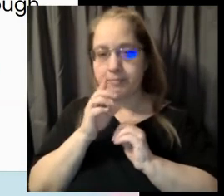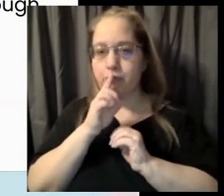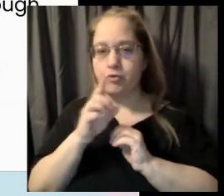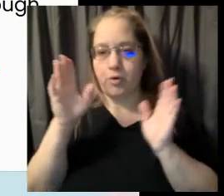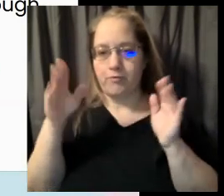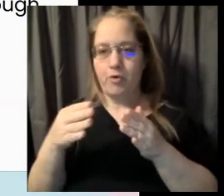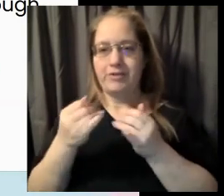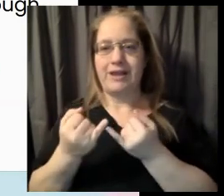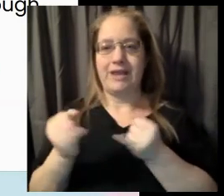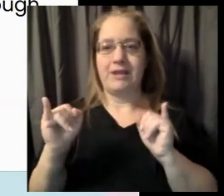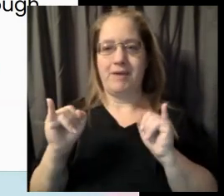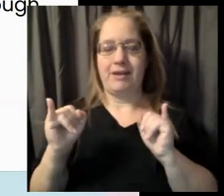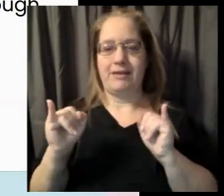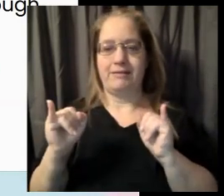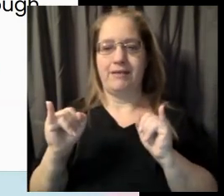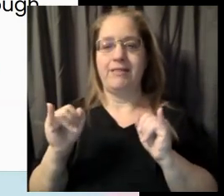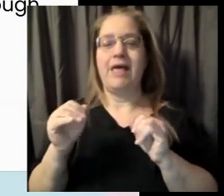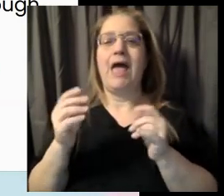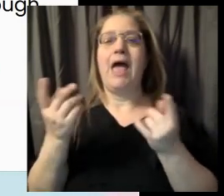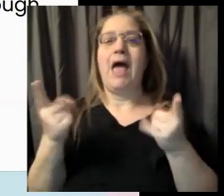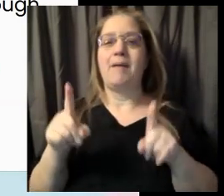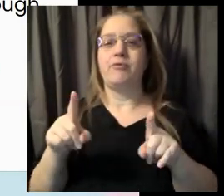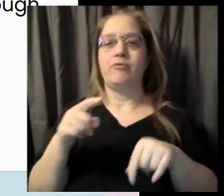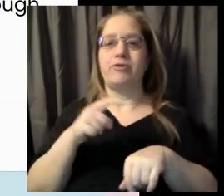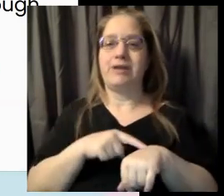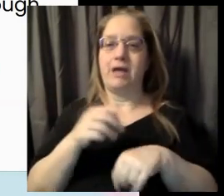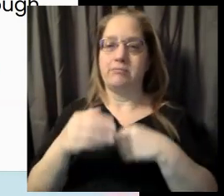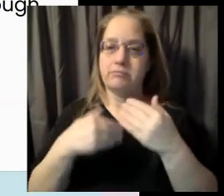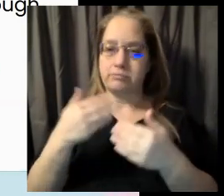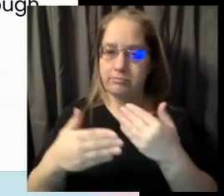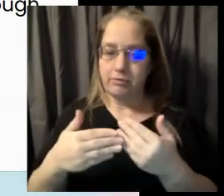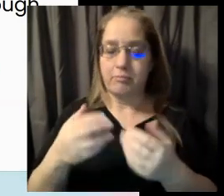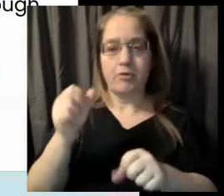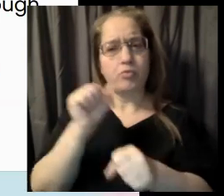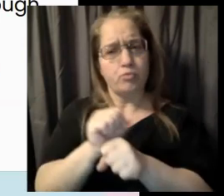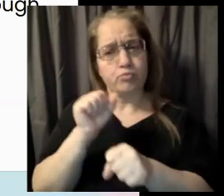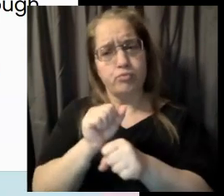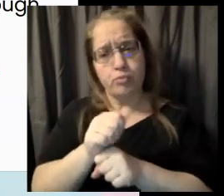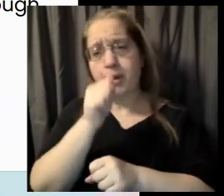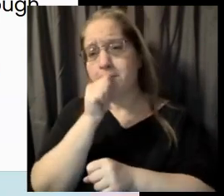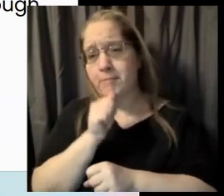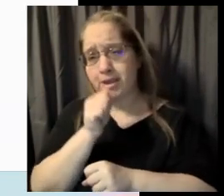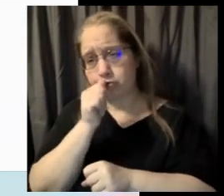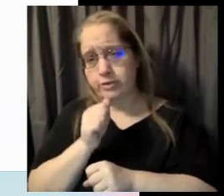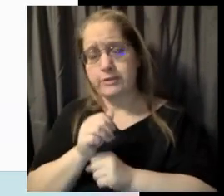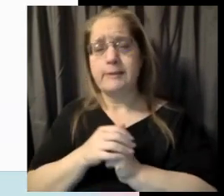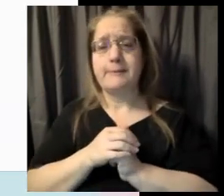with these skills is developed over time, and that happens through hard work and patience.